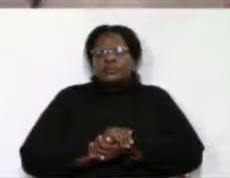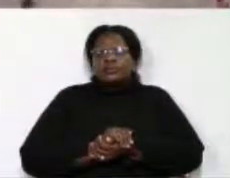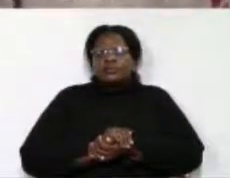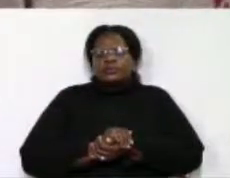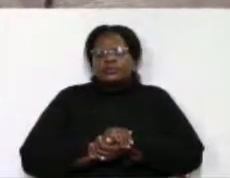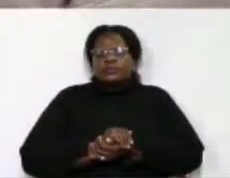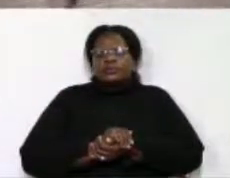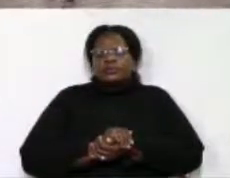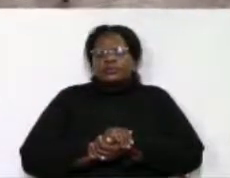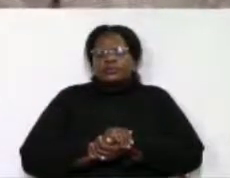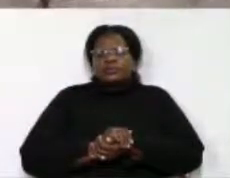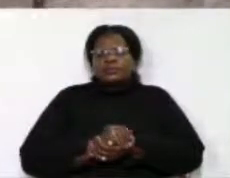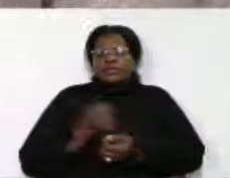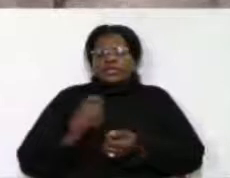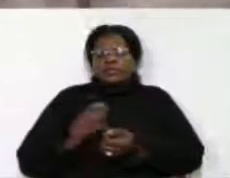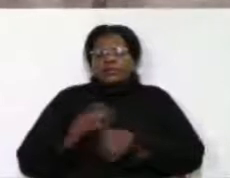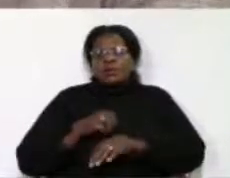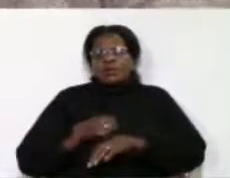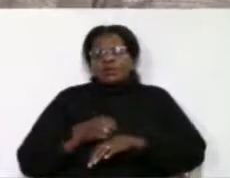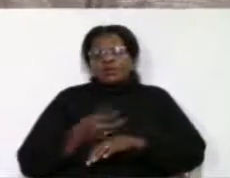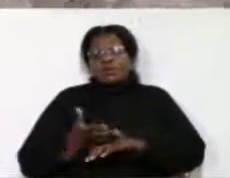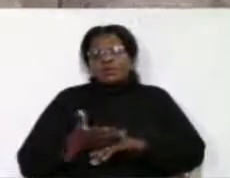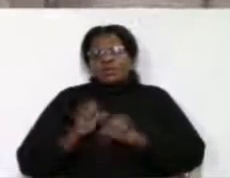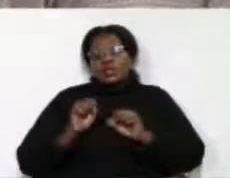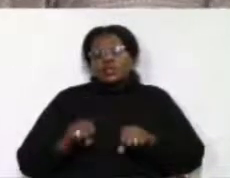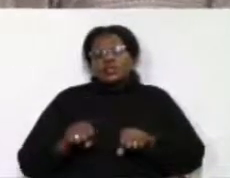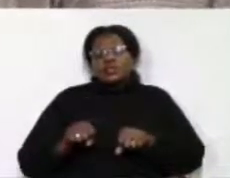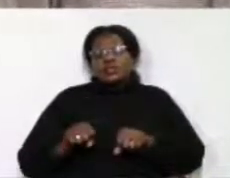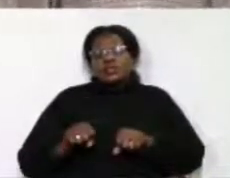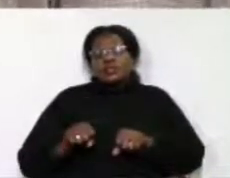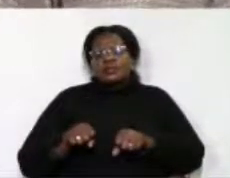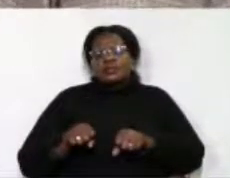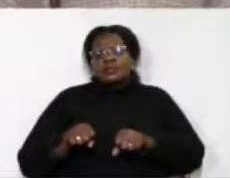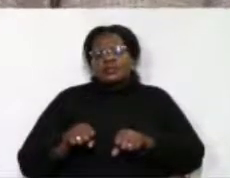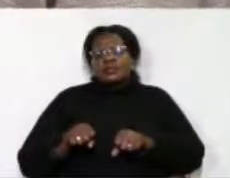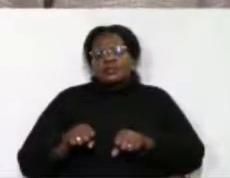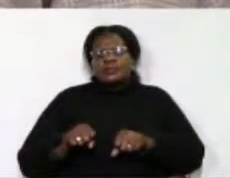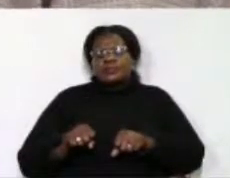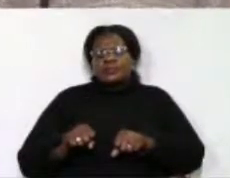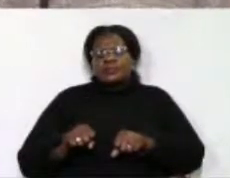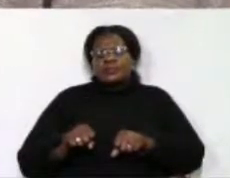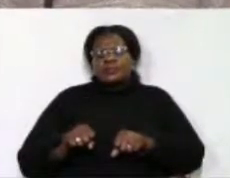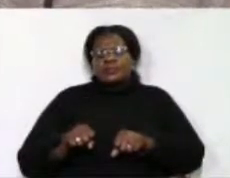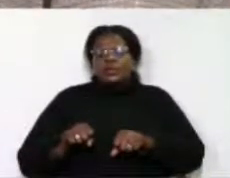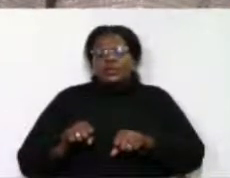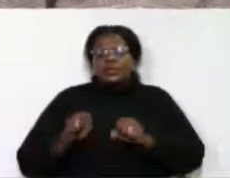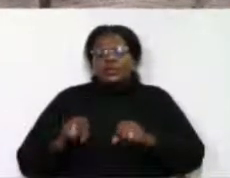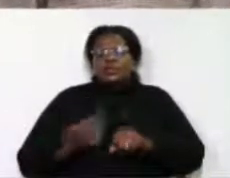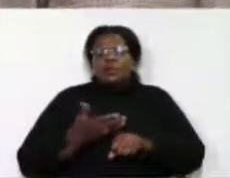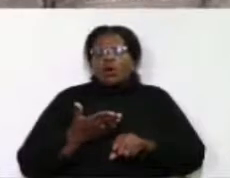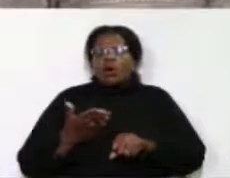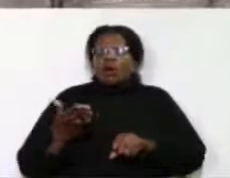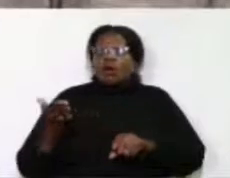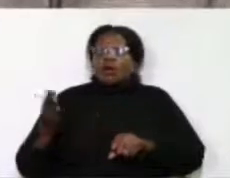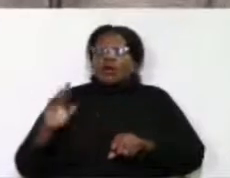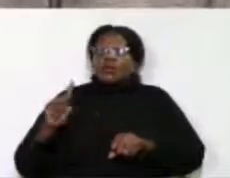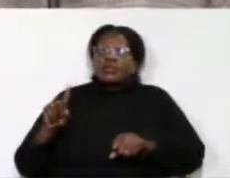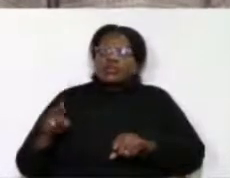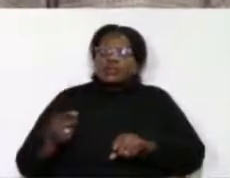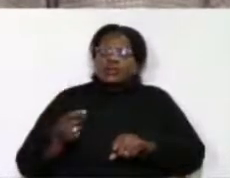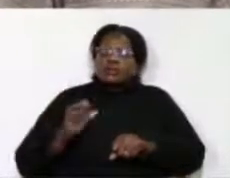I'm losing Absai here. I'm with you. So basically, the devil's in the detail. Record everything. Now you've come